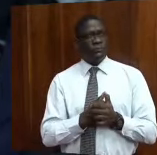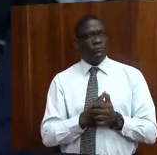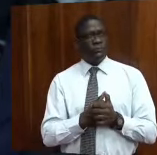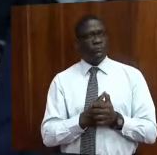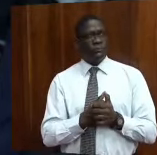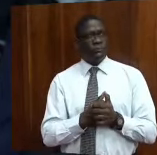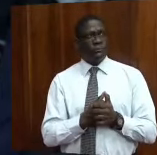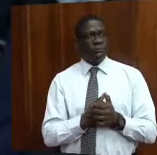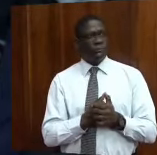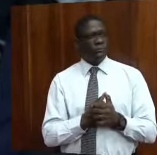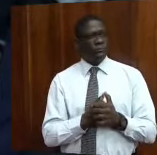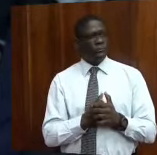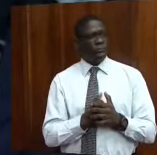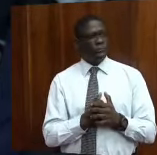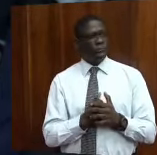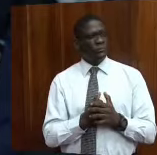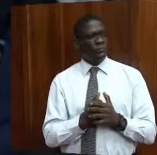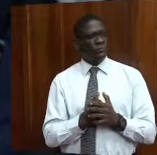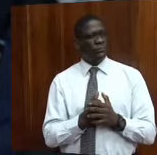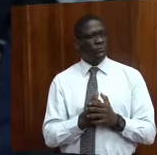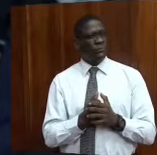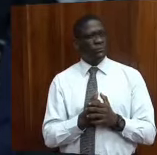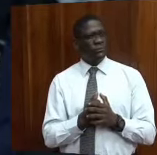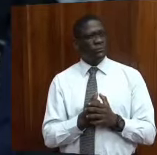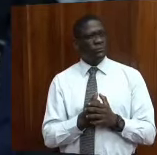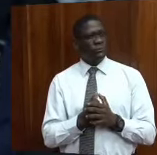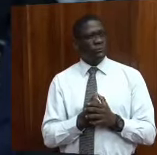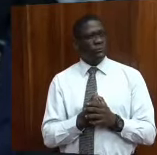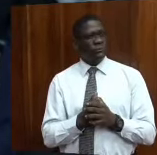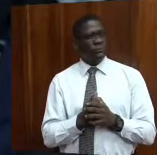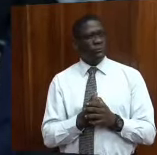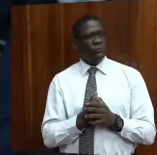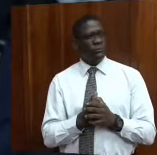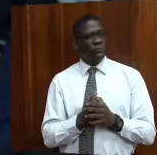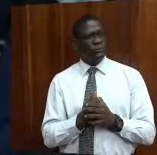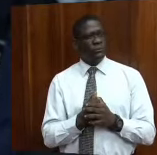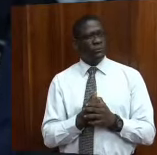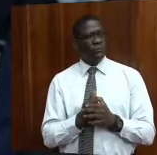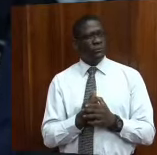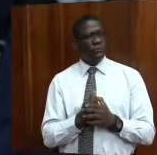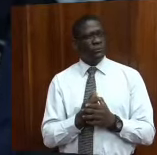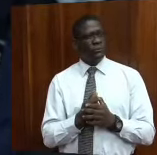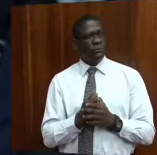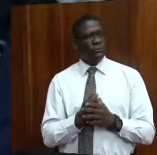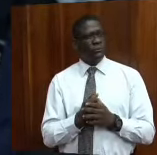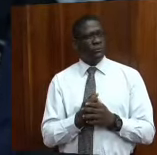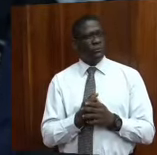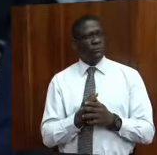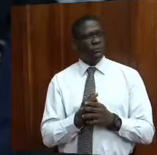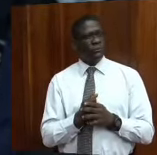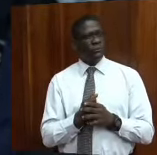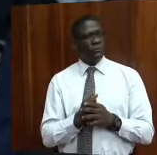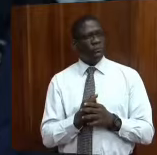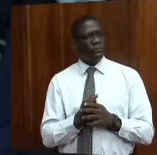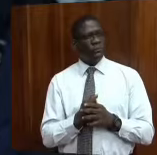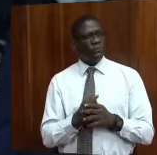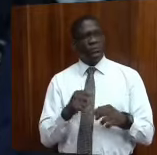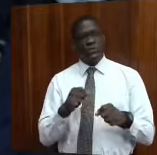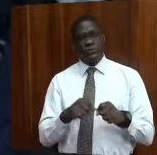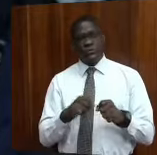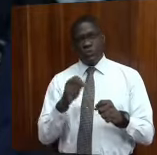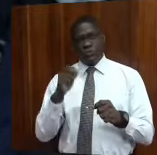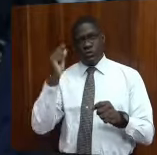in this process, the existing tourism and fiscal incentive regimes will be reviewed to ensure that they are fit for